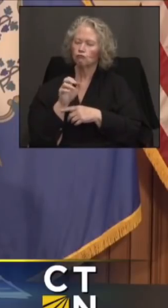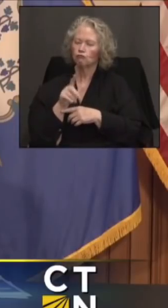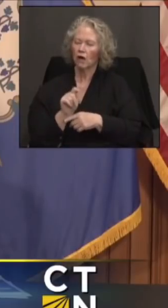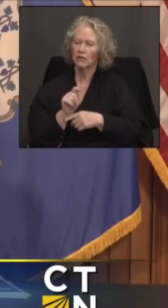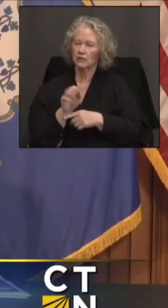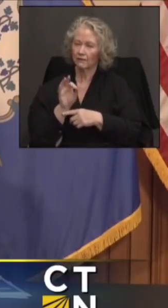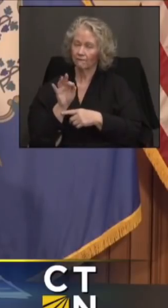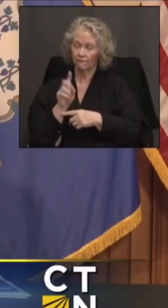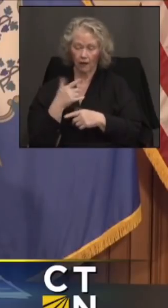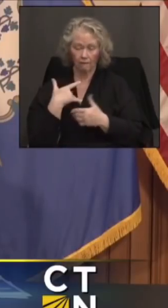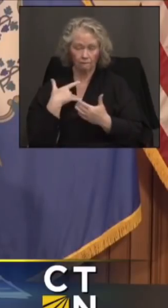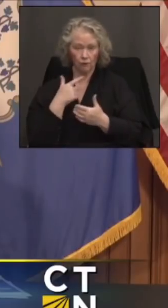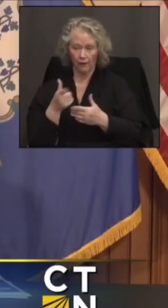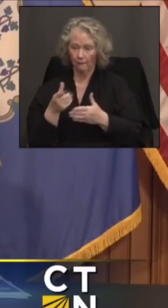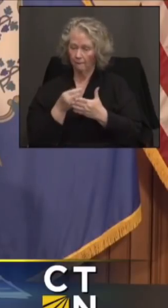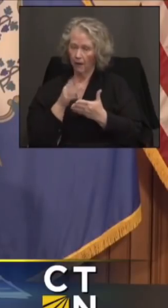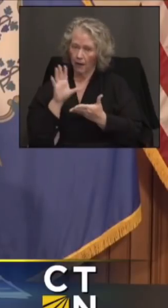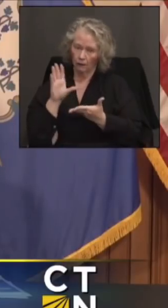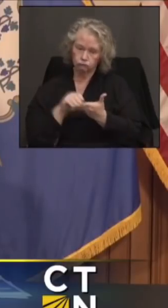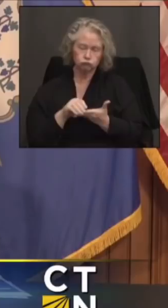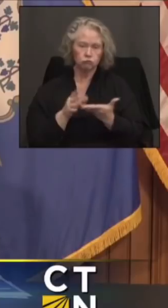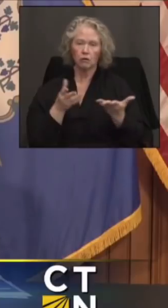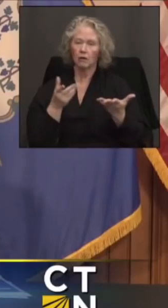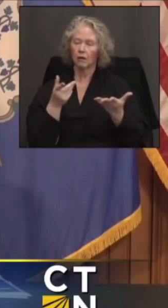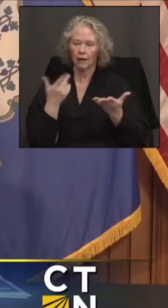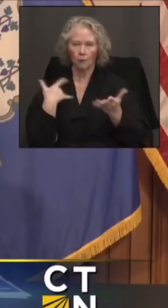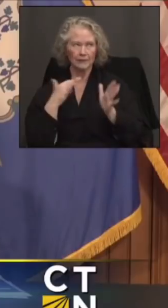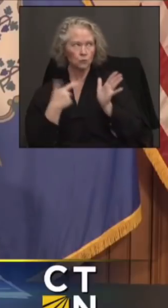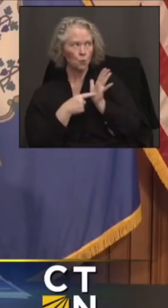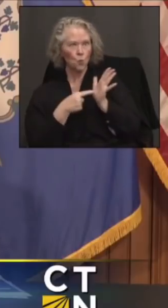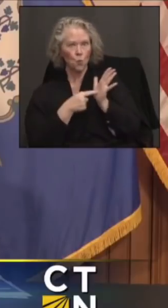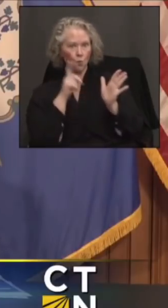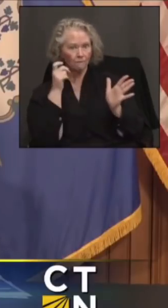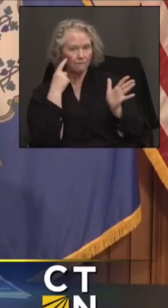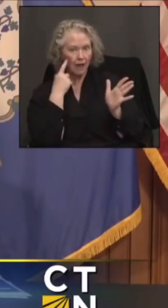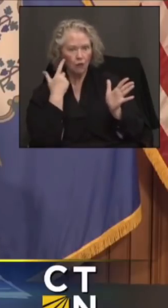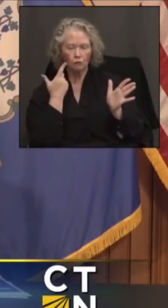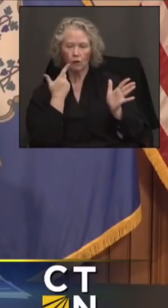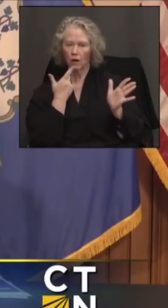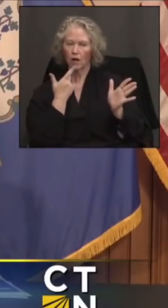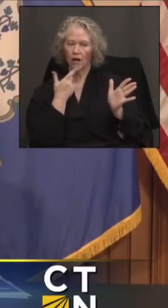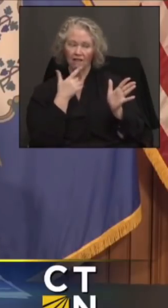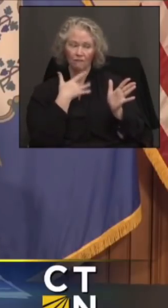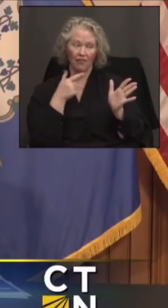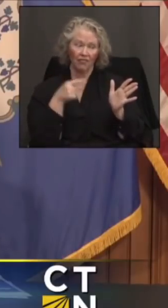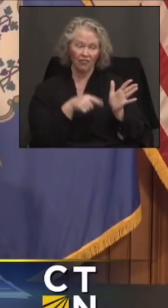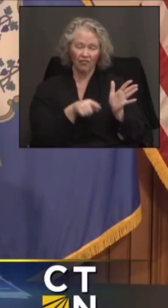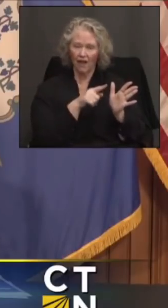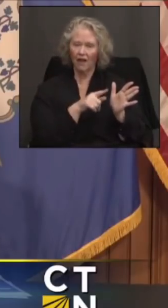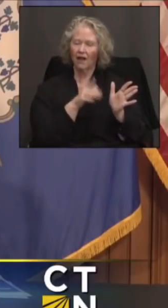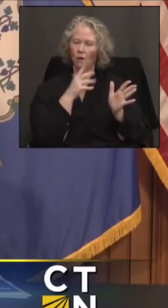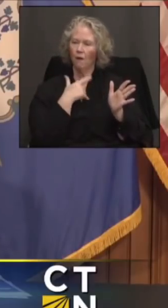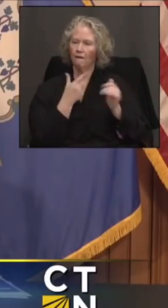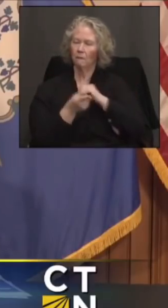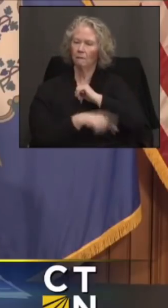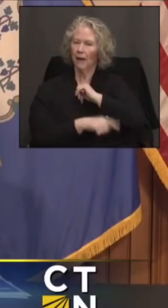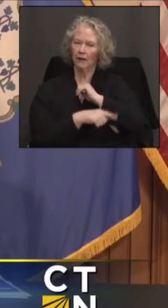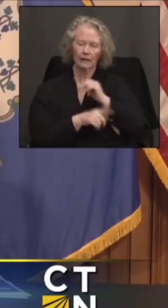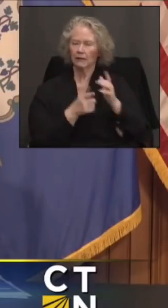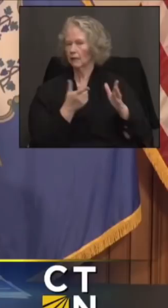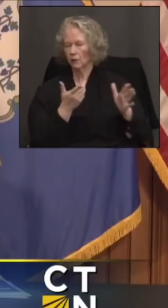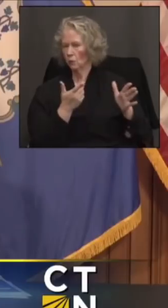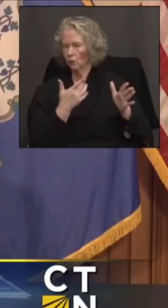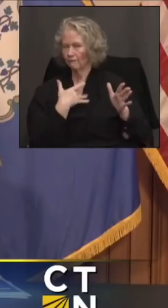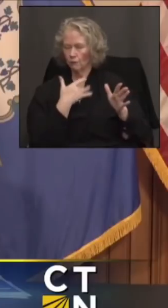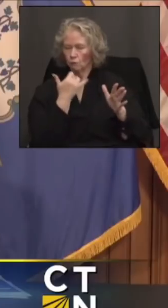it's empty, the state still owes the federal government, that they're going to get hit with penalties. This is the wrong time to do that. What